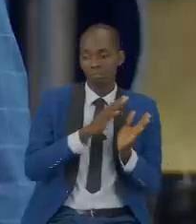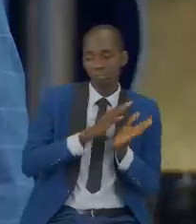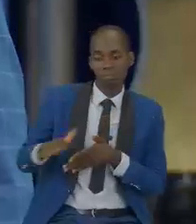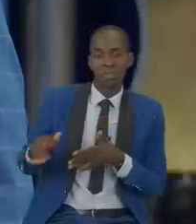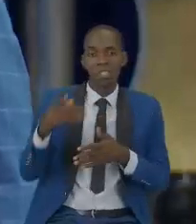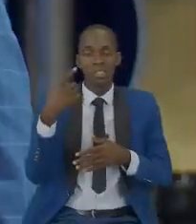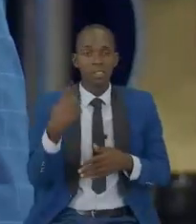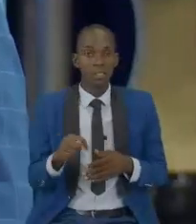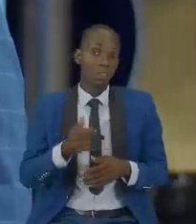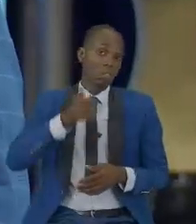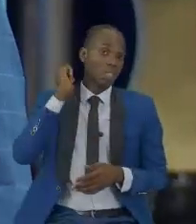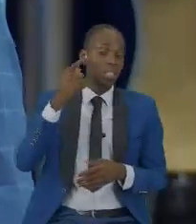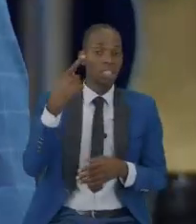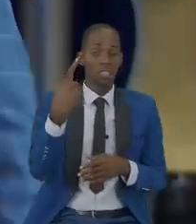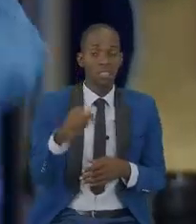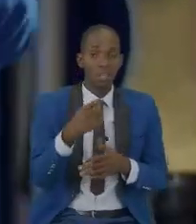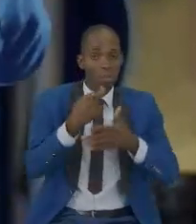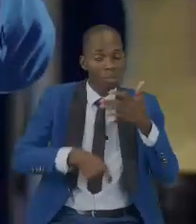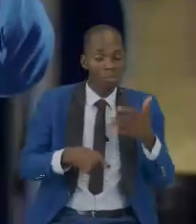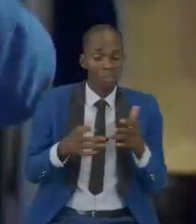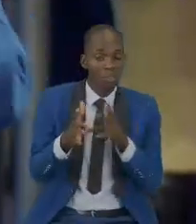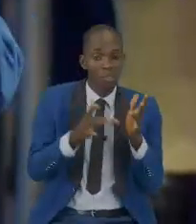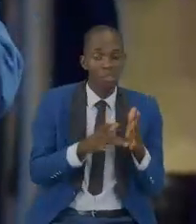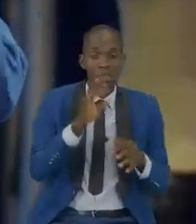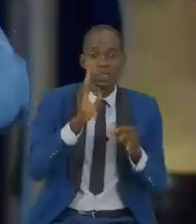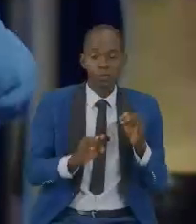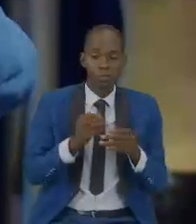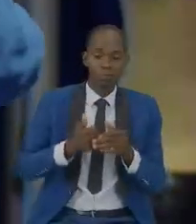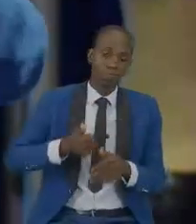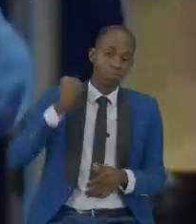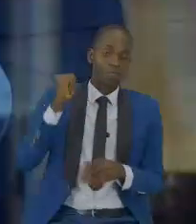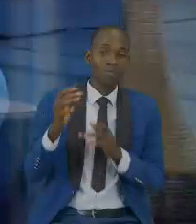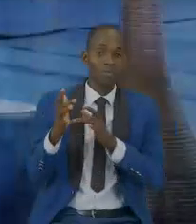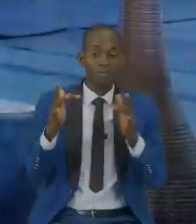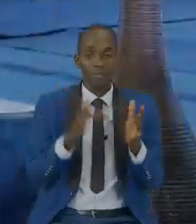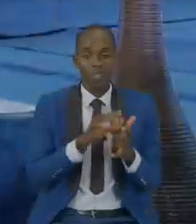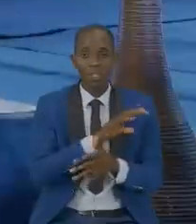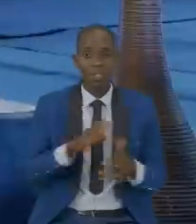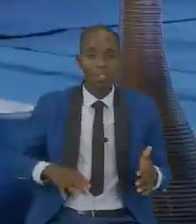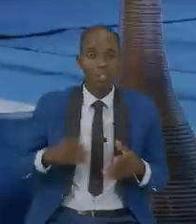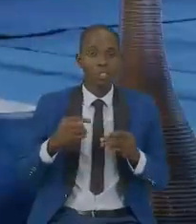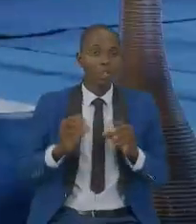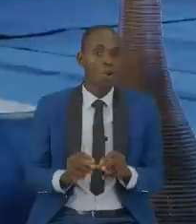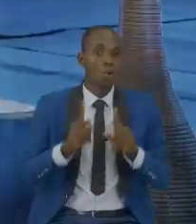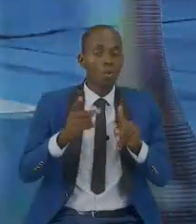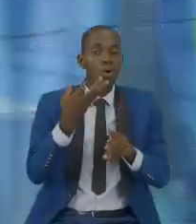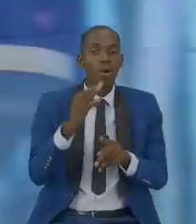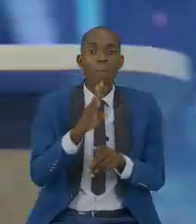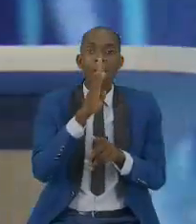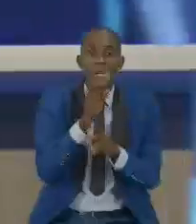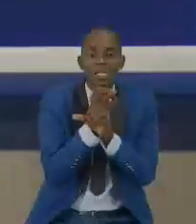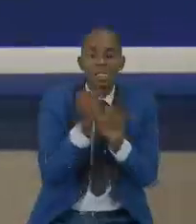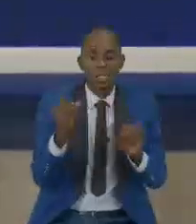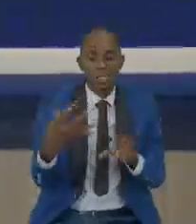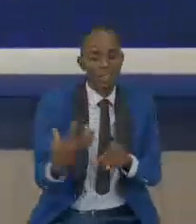the Christ, if you reject the Savior, if you reject the opportunity of being taken away and